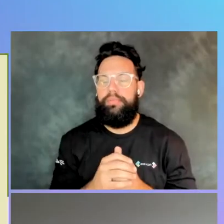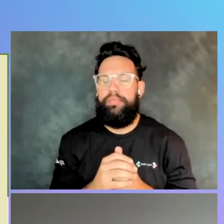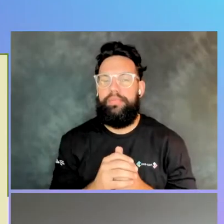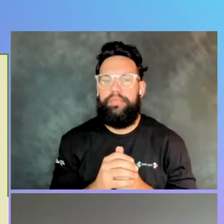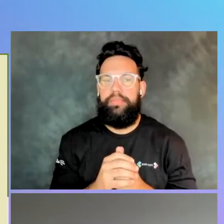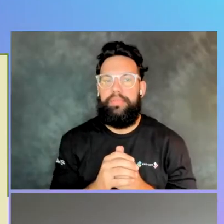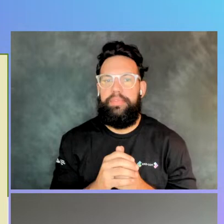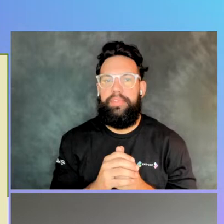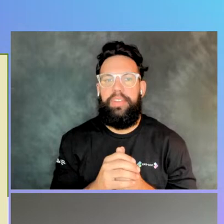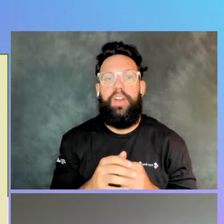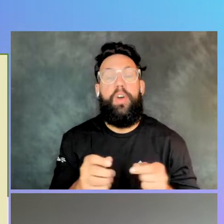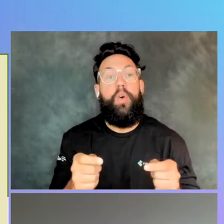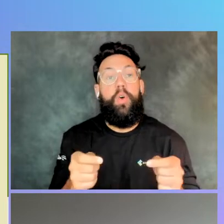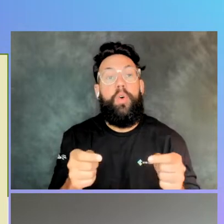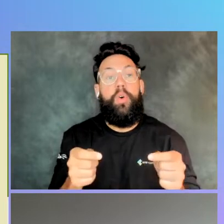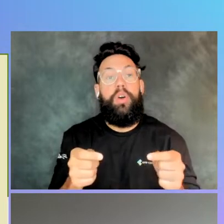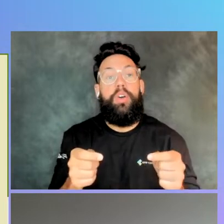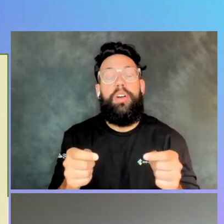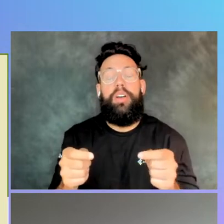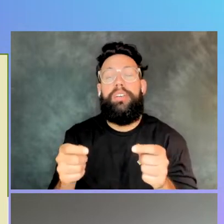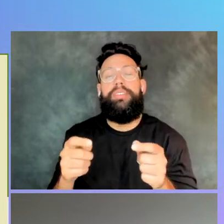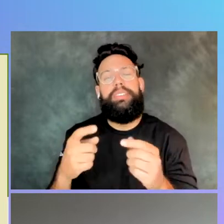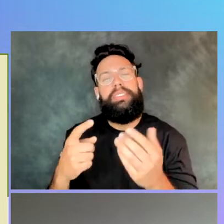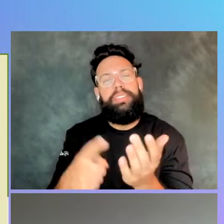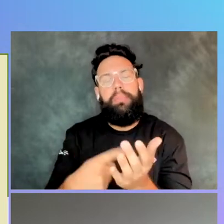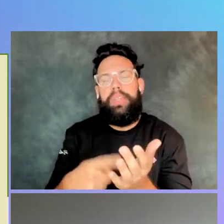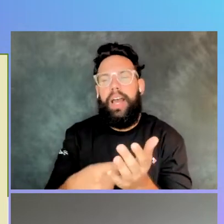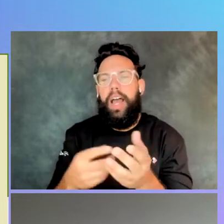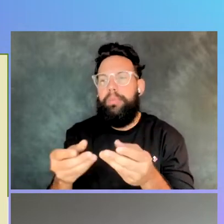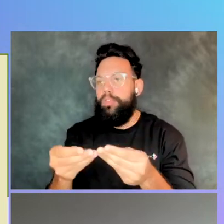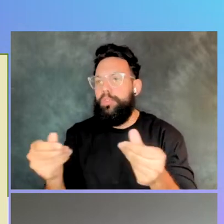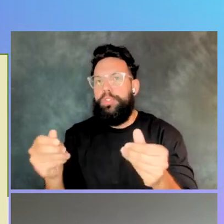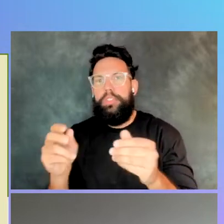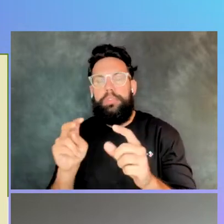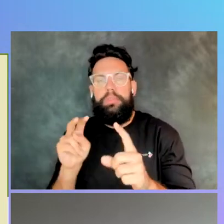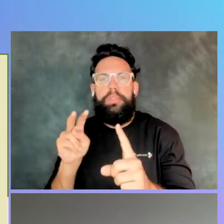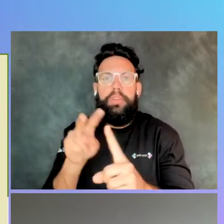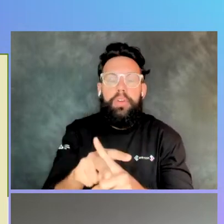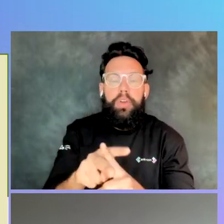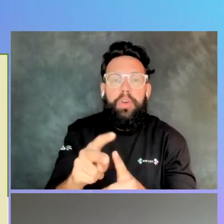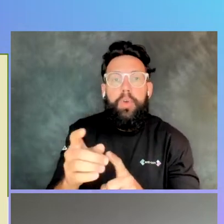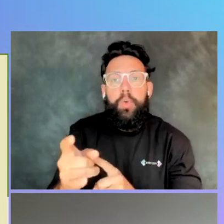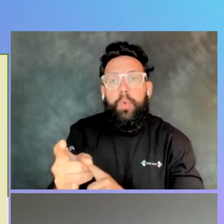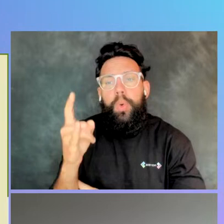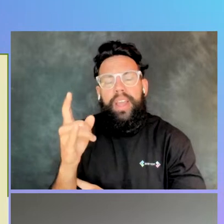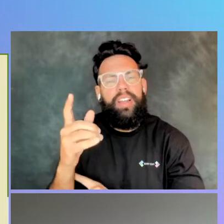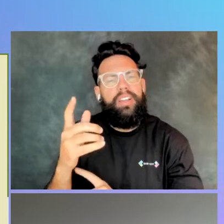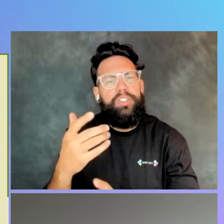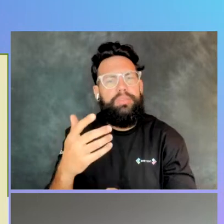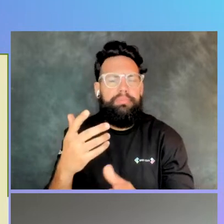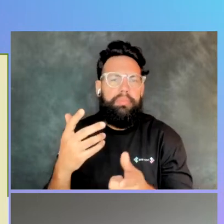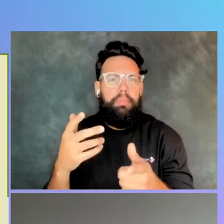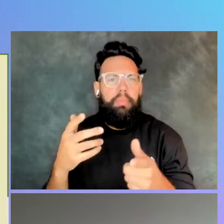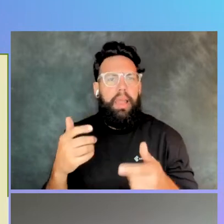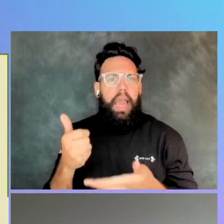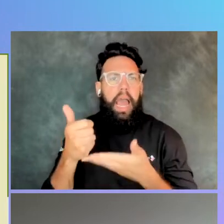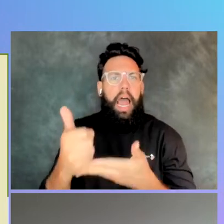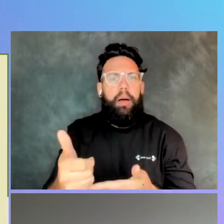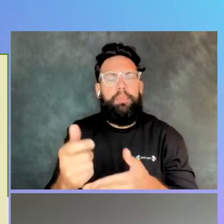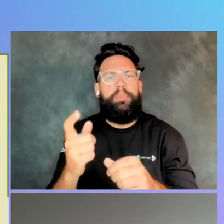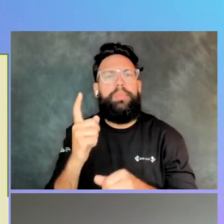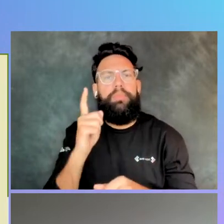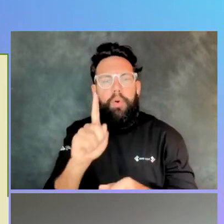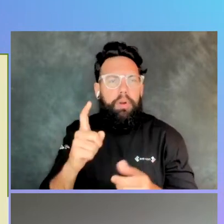solutions do have a purpose in testing and in issue detection. They do not